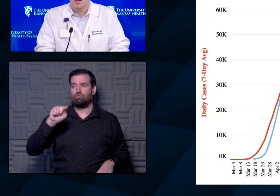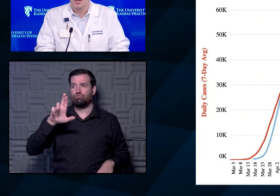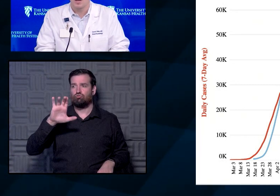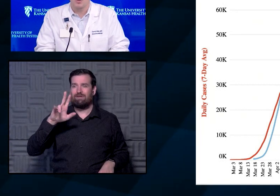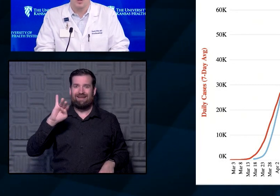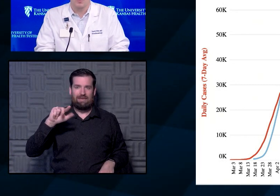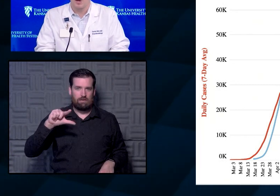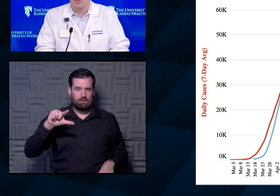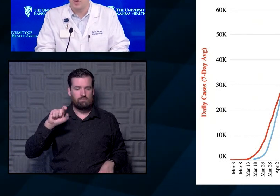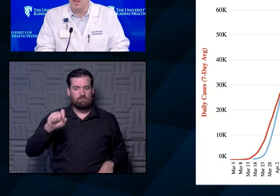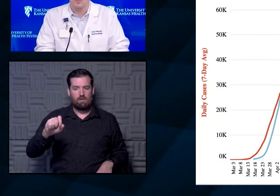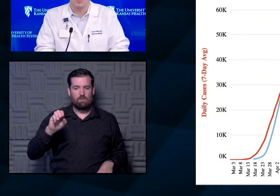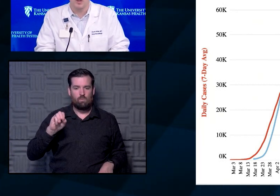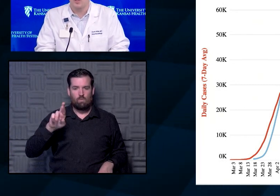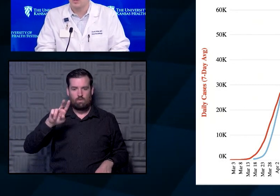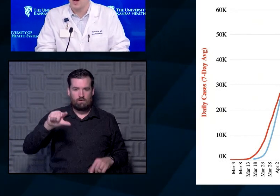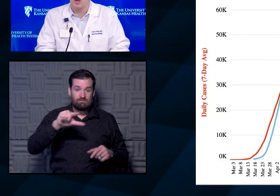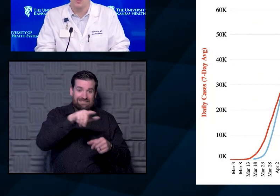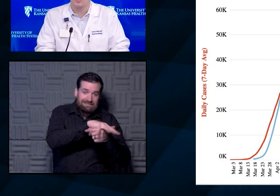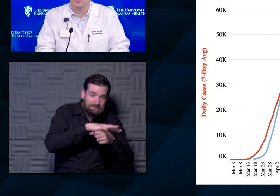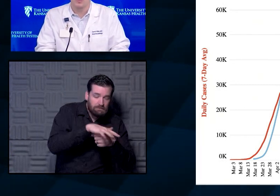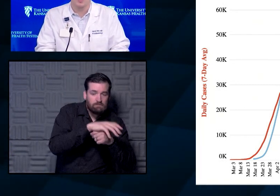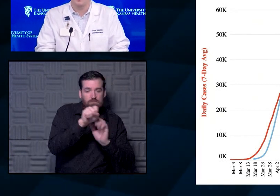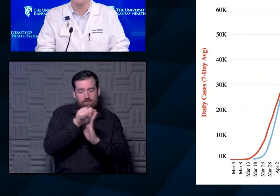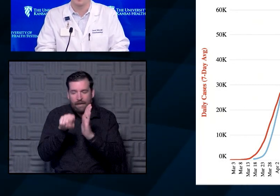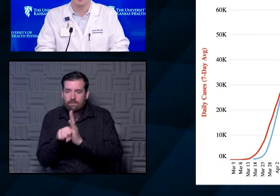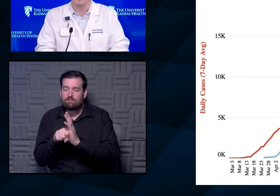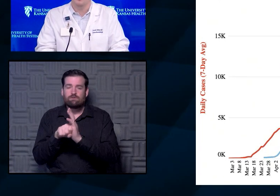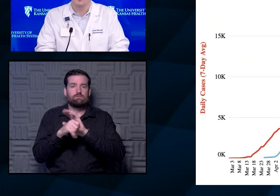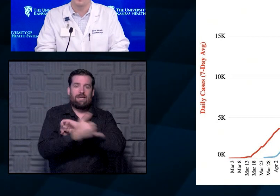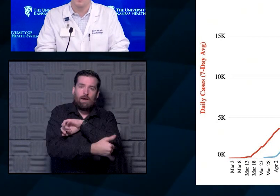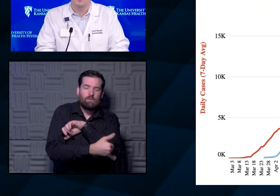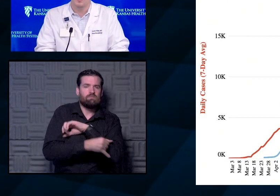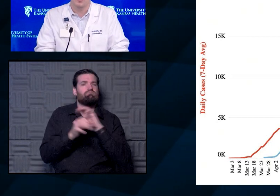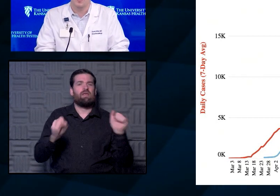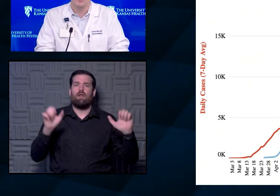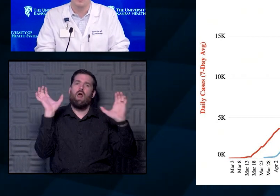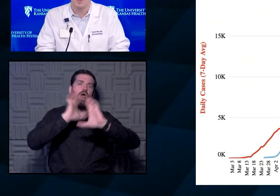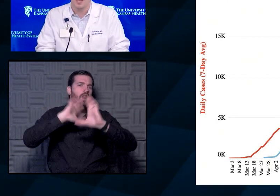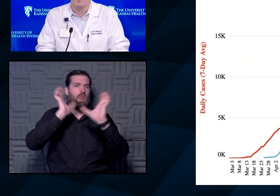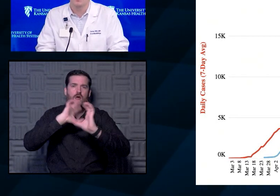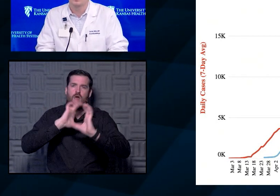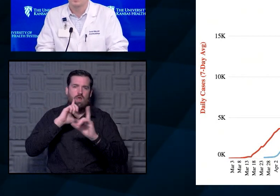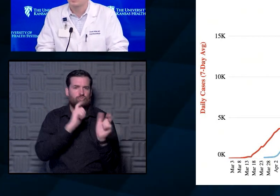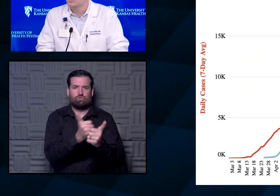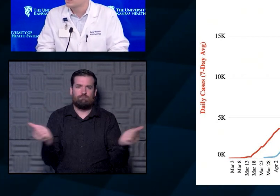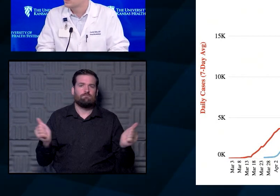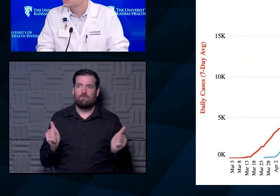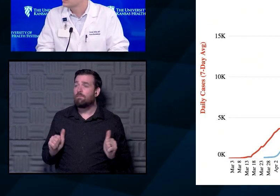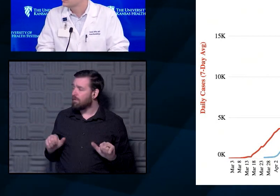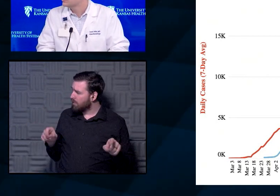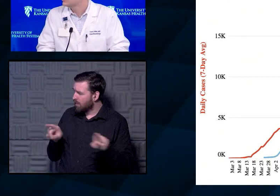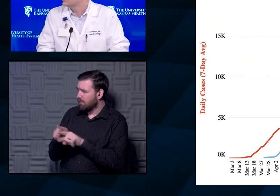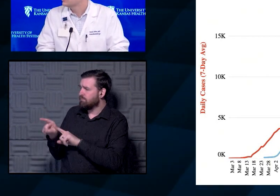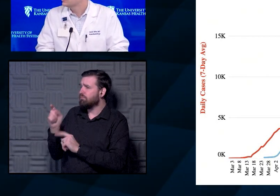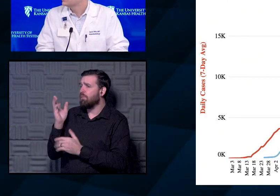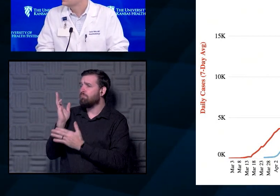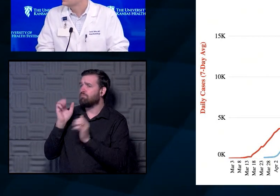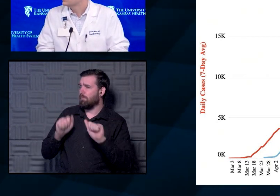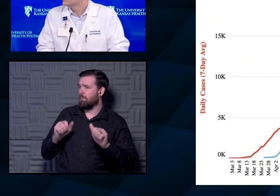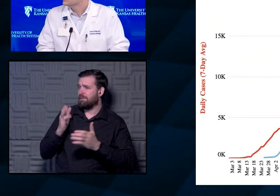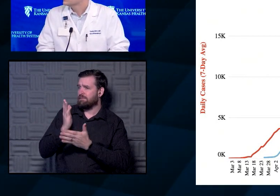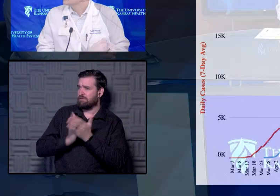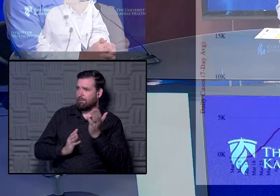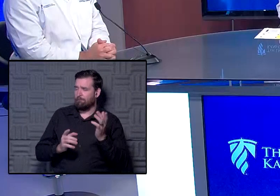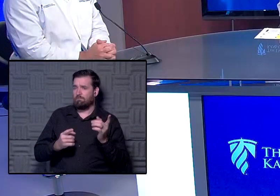covidtracking.org. You can grab states, regions, counties. You can do a lot of exploration yourself to answer questions you might have. And there's probably discrepancies in